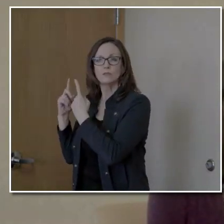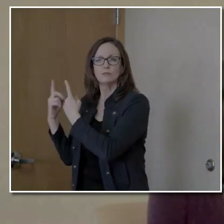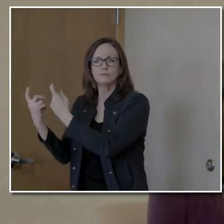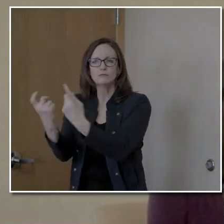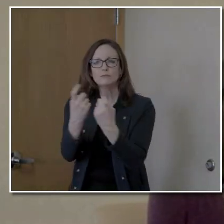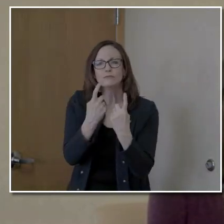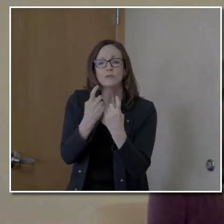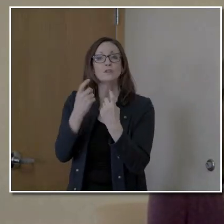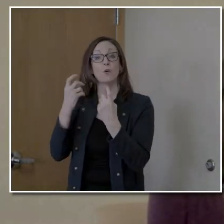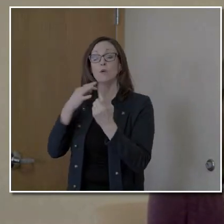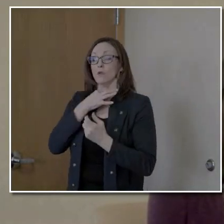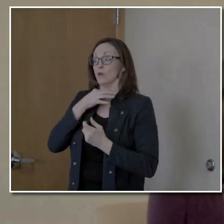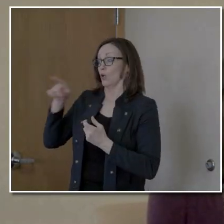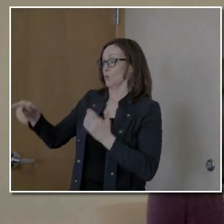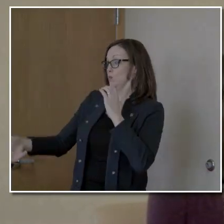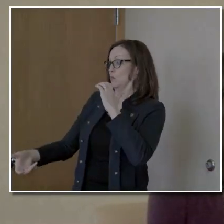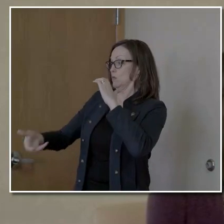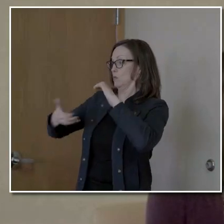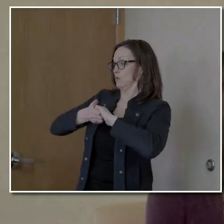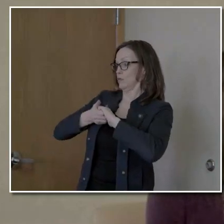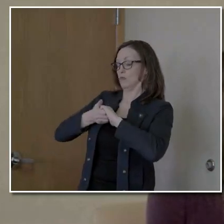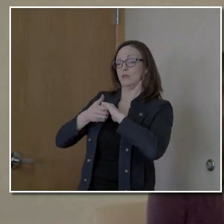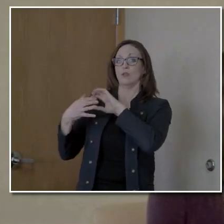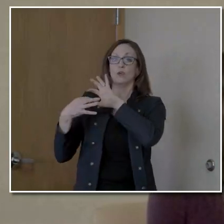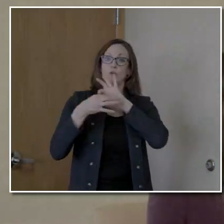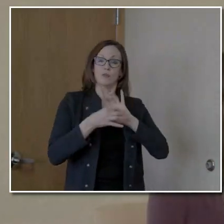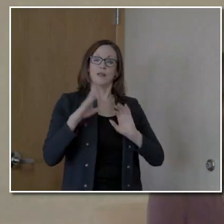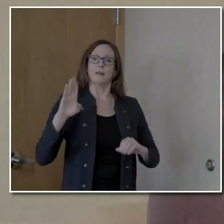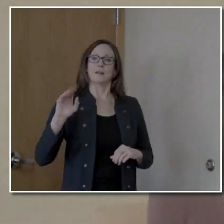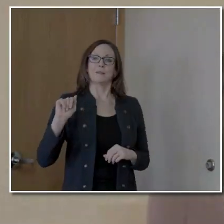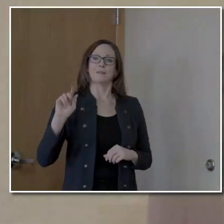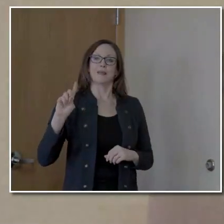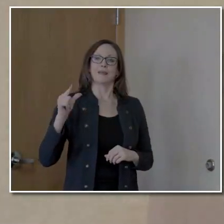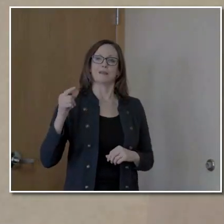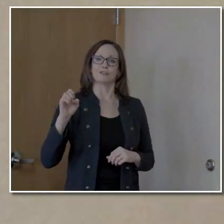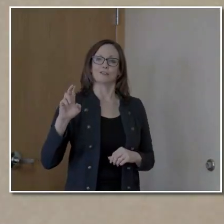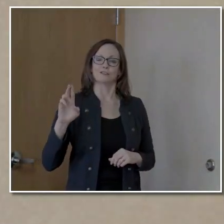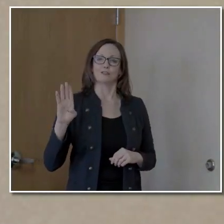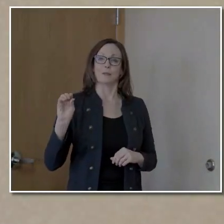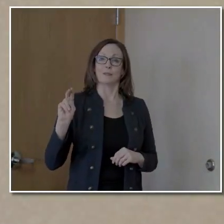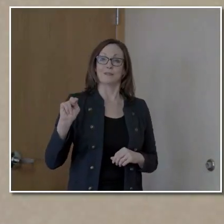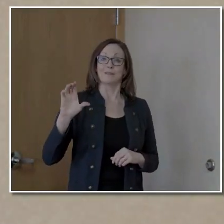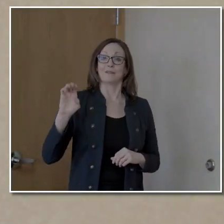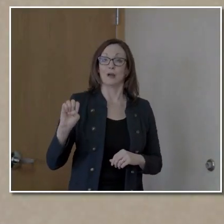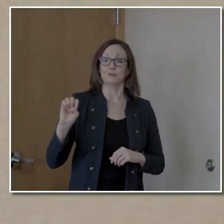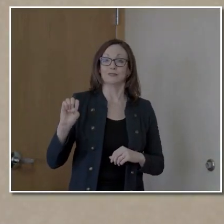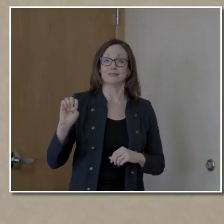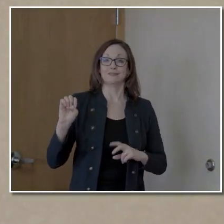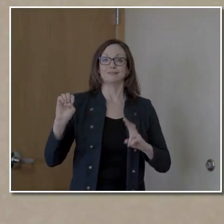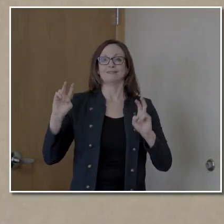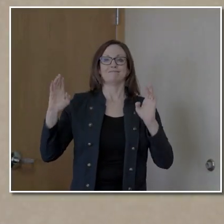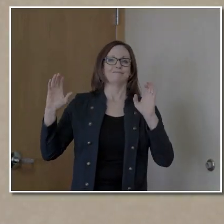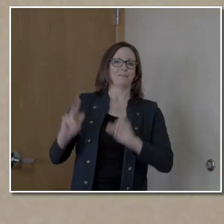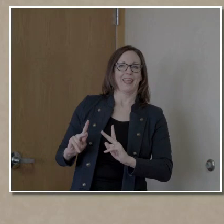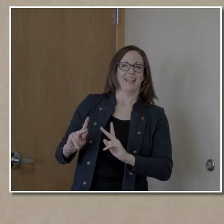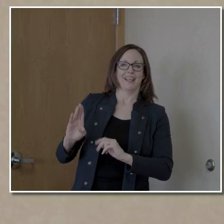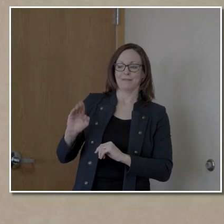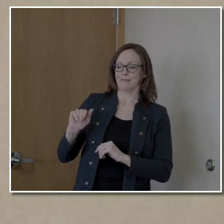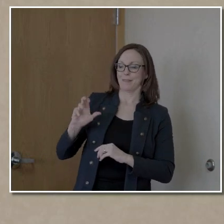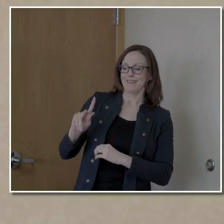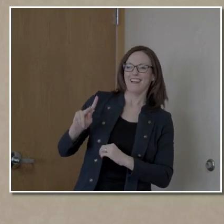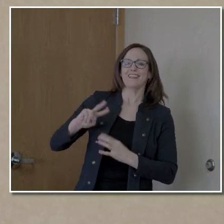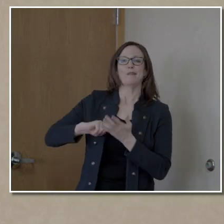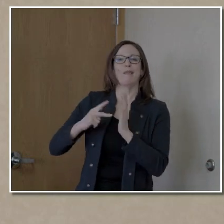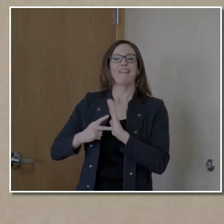citizen soldiers getting involved in the response. Great, and thanks for asking that question. The simple answer is yes.